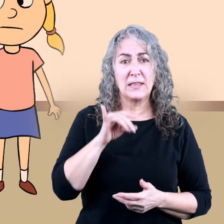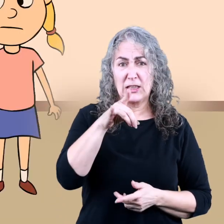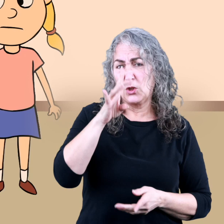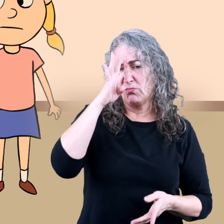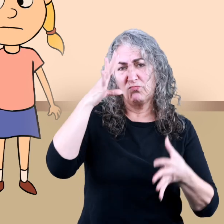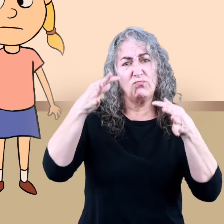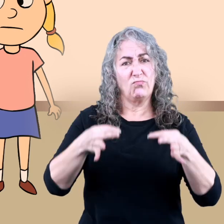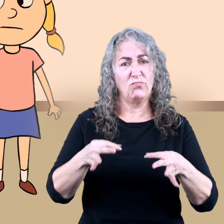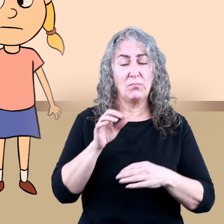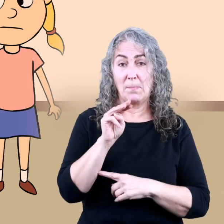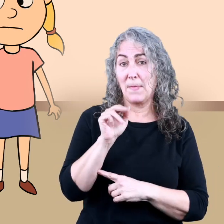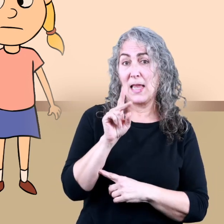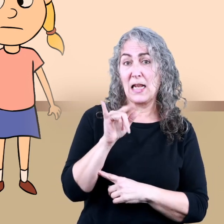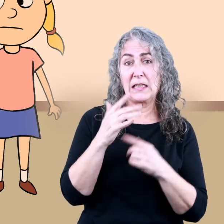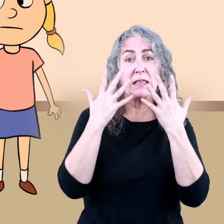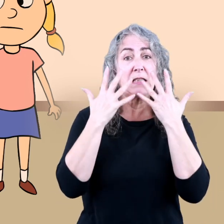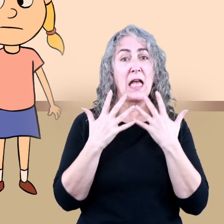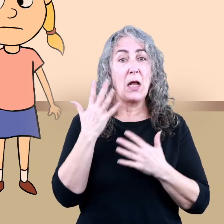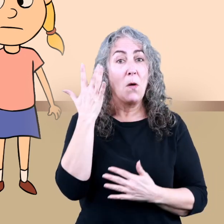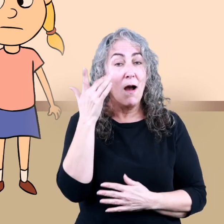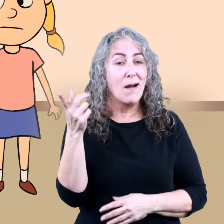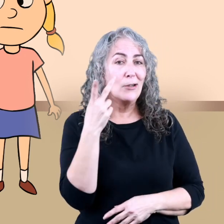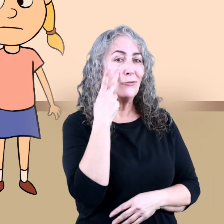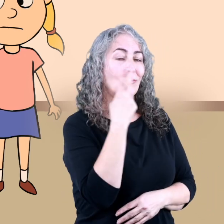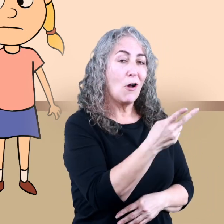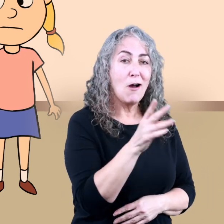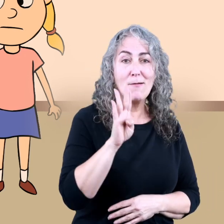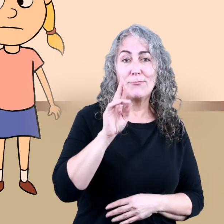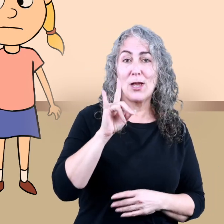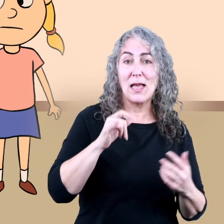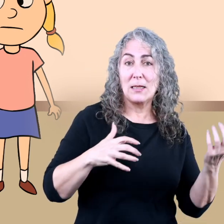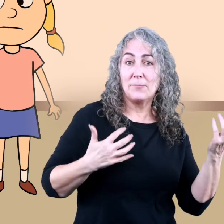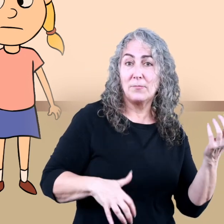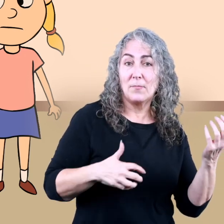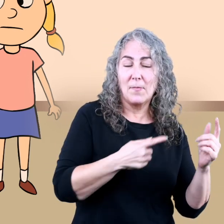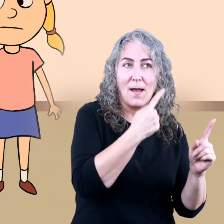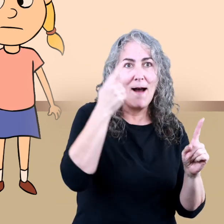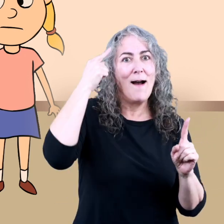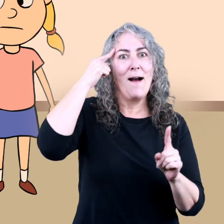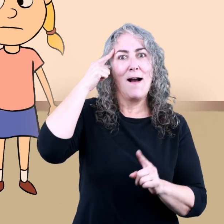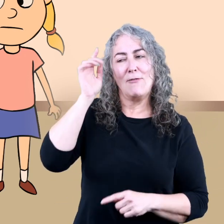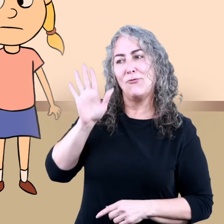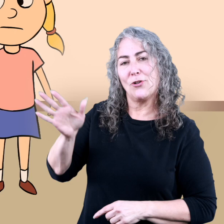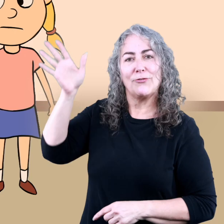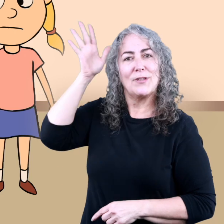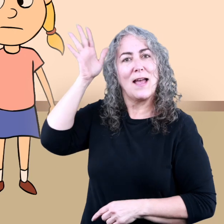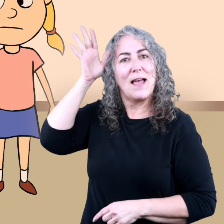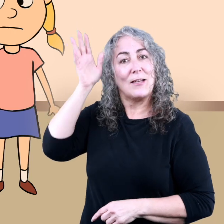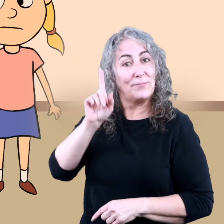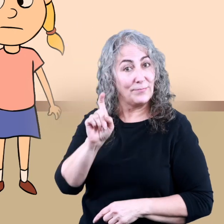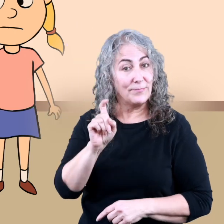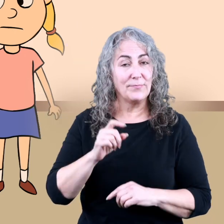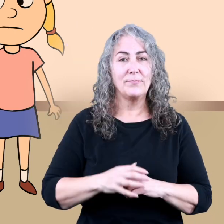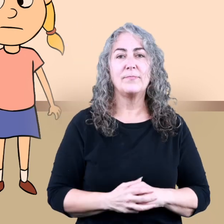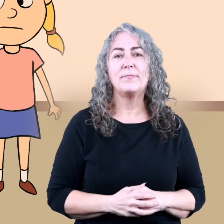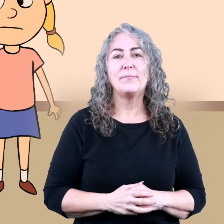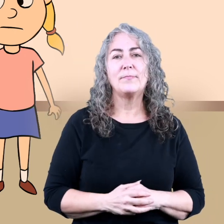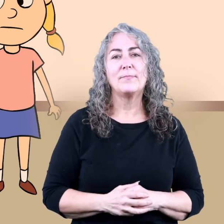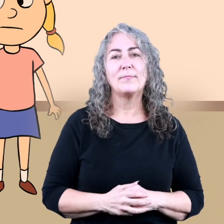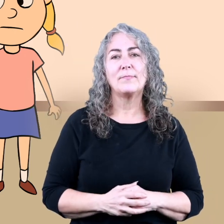Did you infer that Mandy was sad when she saw Bradley's guitar because it reminded her of her dad?